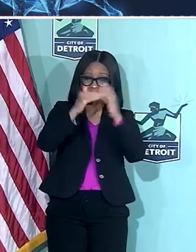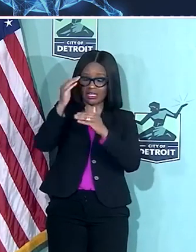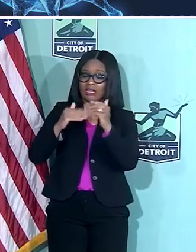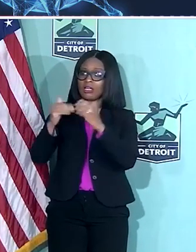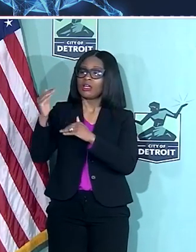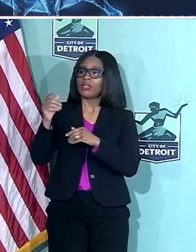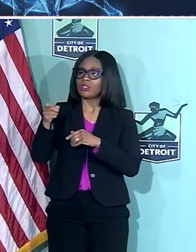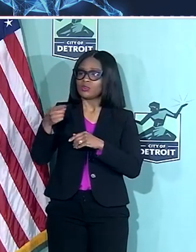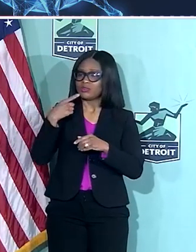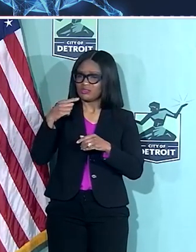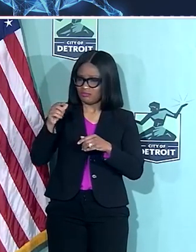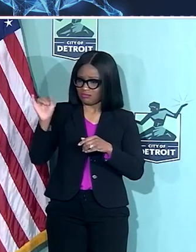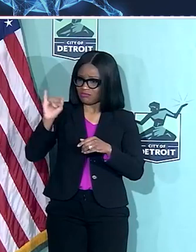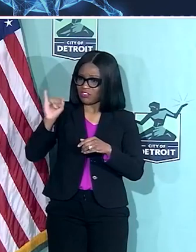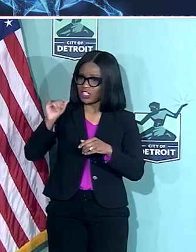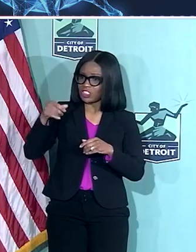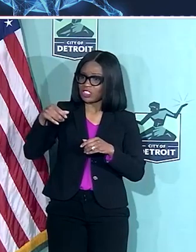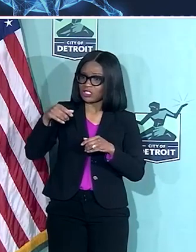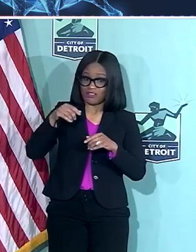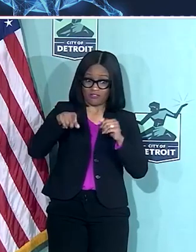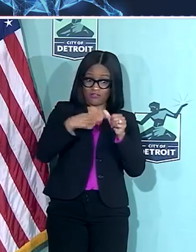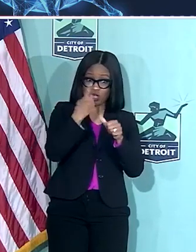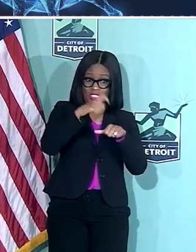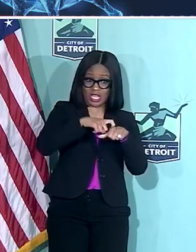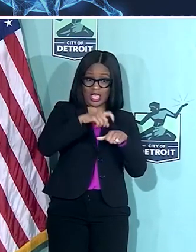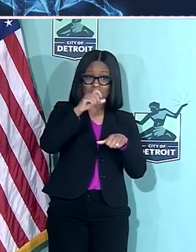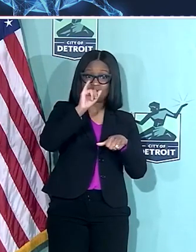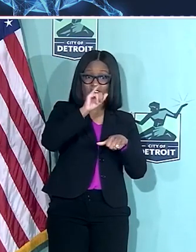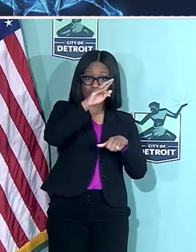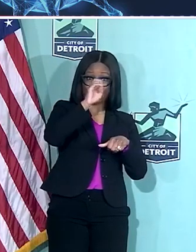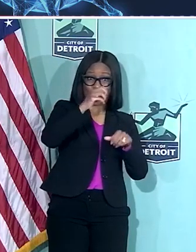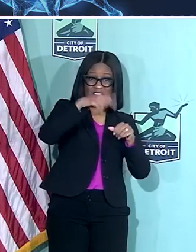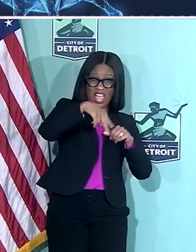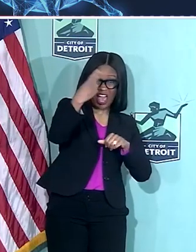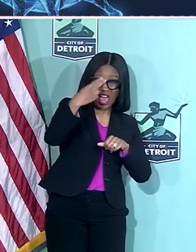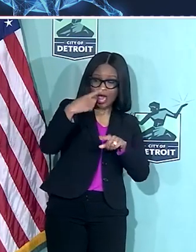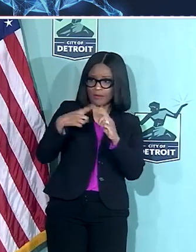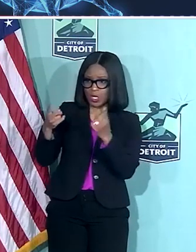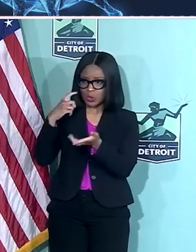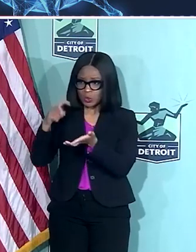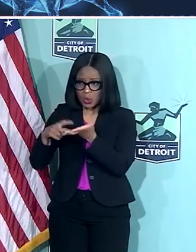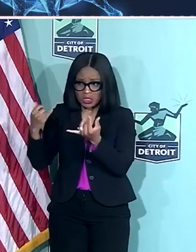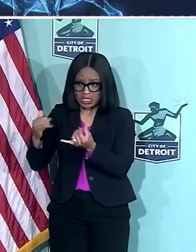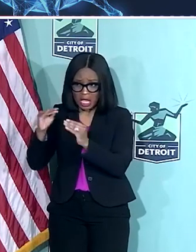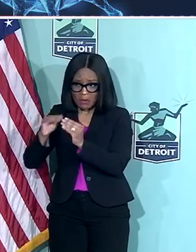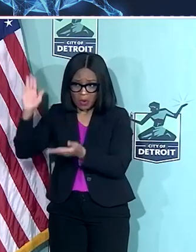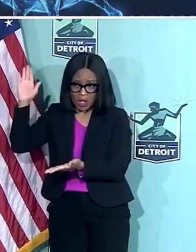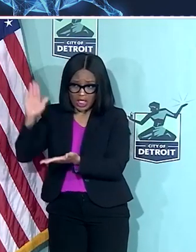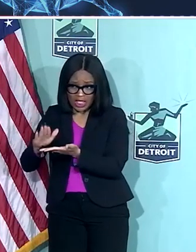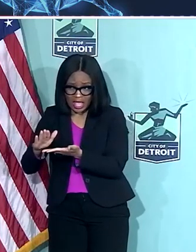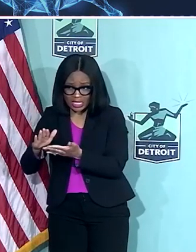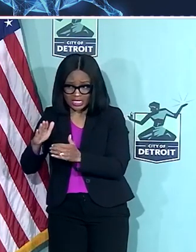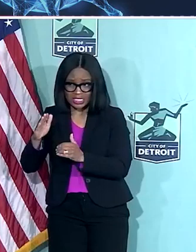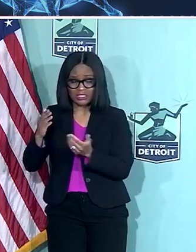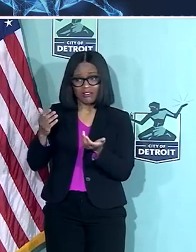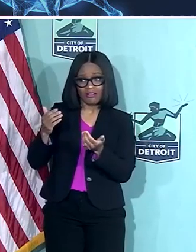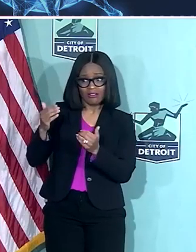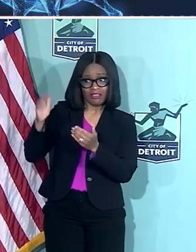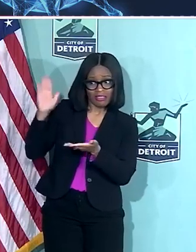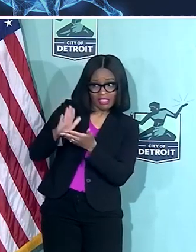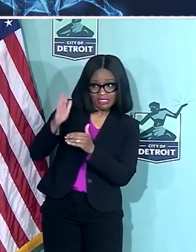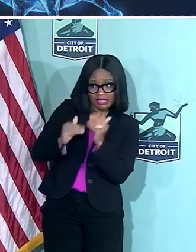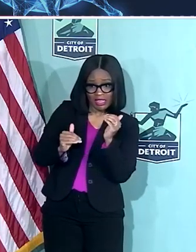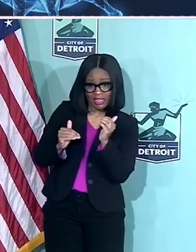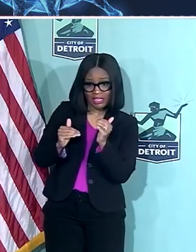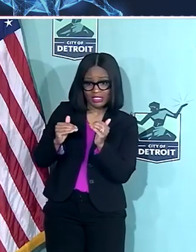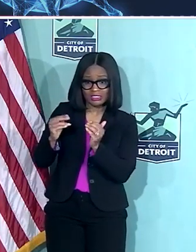was pretty high the first time through. Are you seeing that that rate is much lower, more in line what you'd see with the senior homes, or what are you finding?